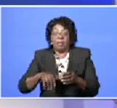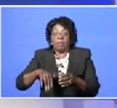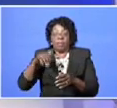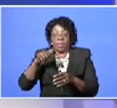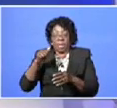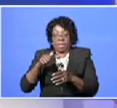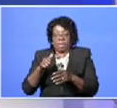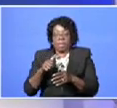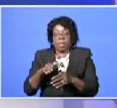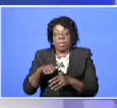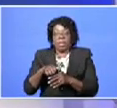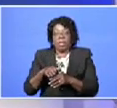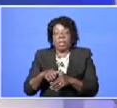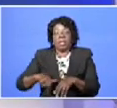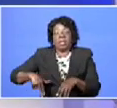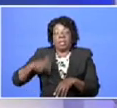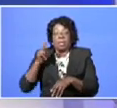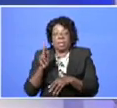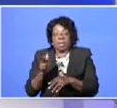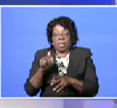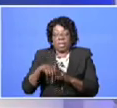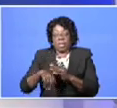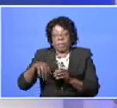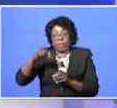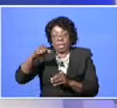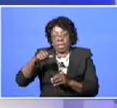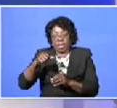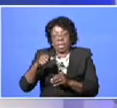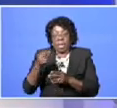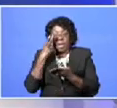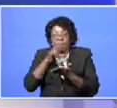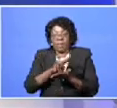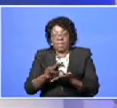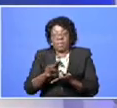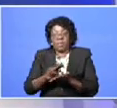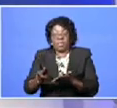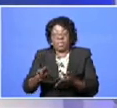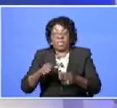9 millimeter rounds of ammunition. Investigations are ongoing.